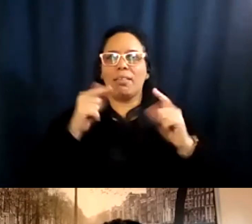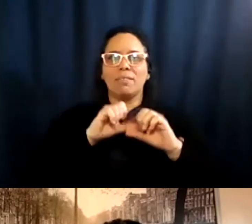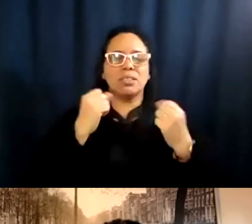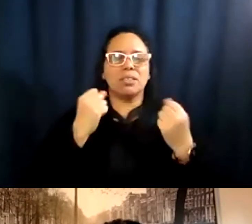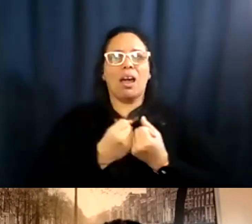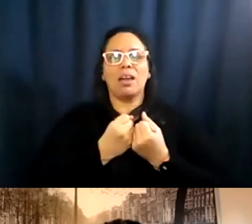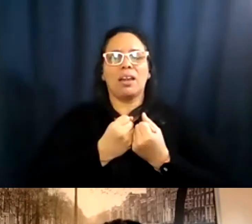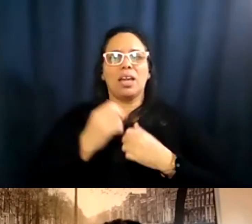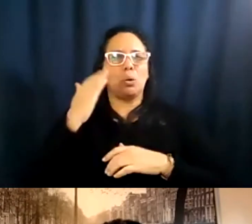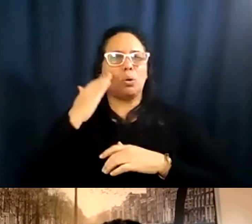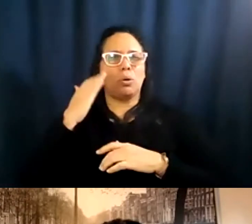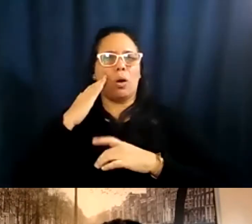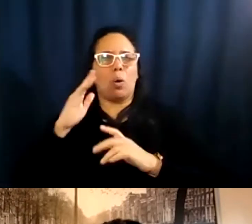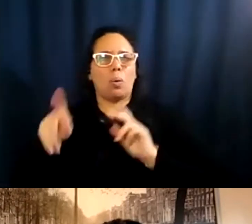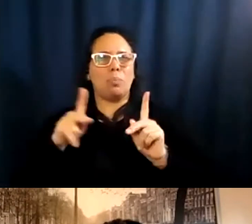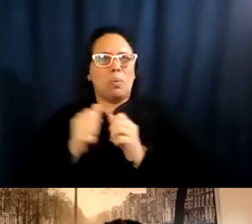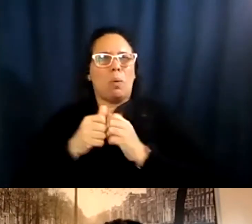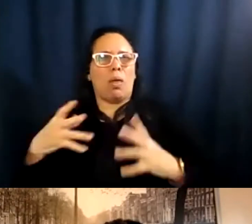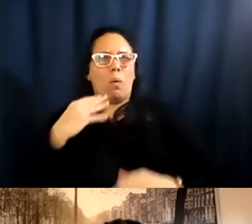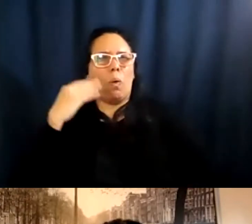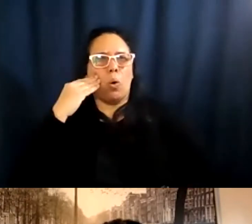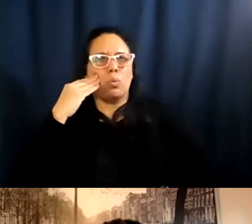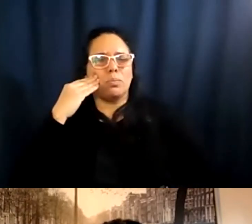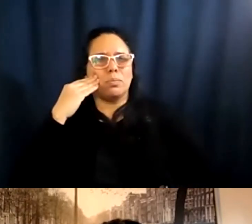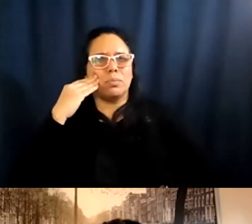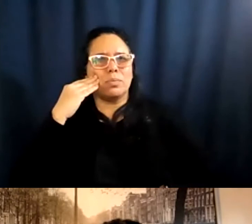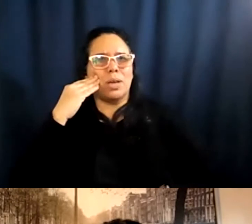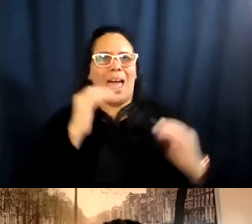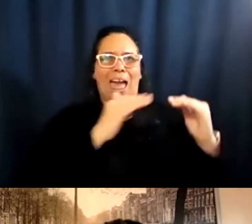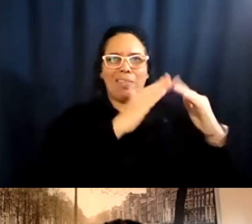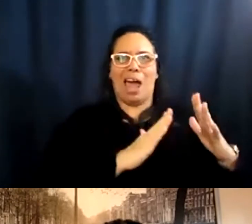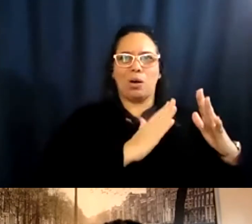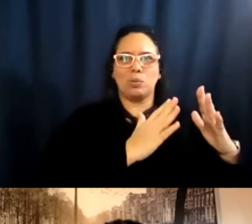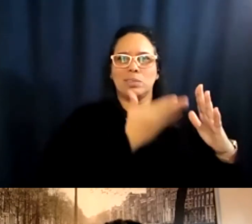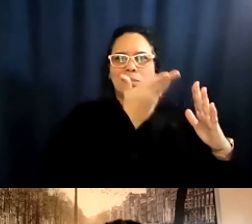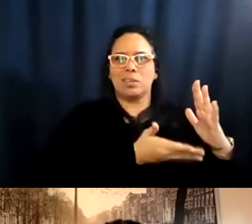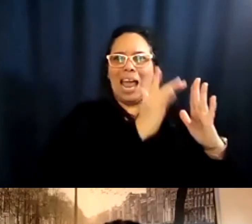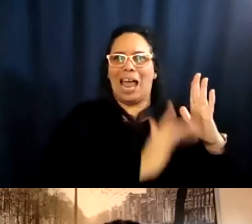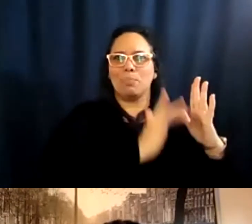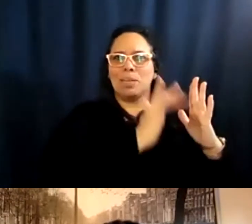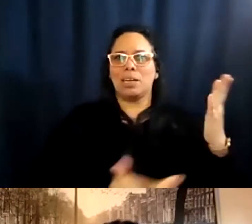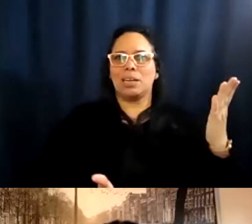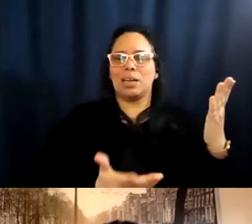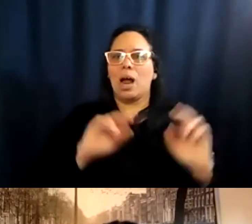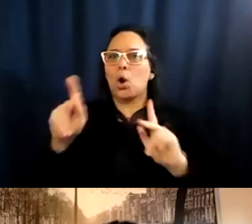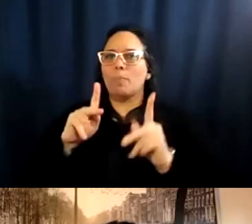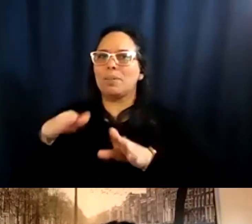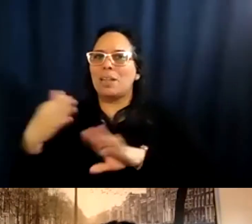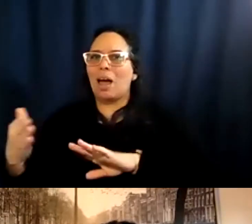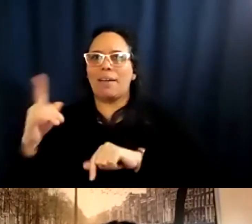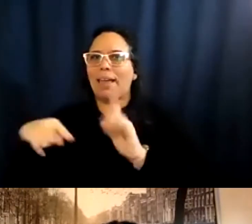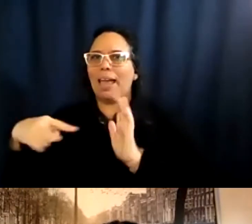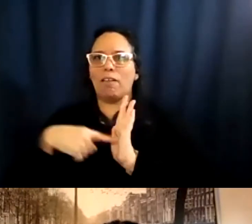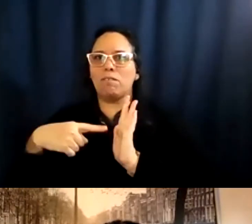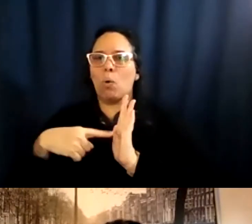vacant homes and homeless people, where people die simply because they cannot afford the medication that they need